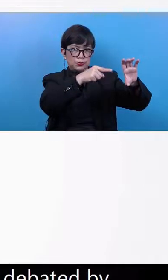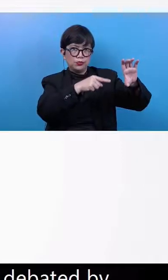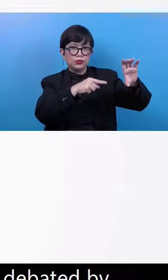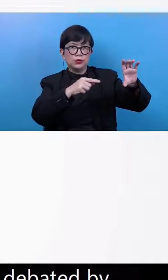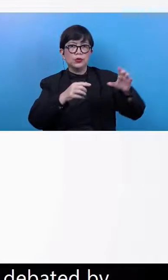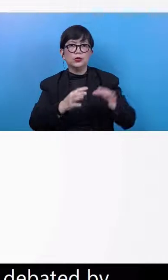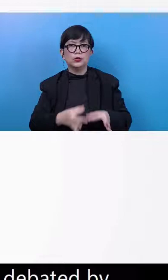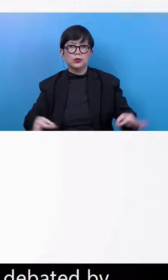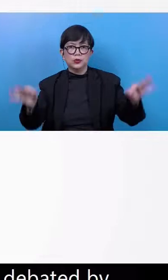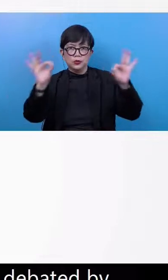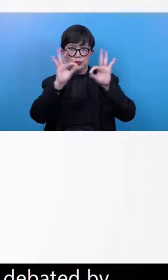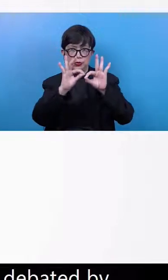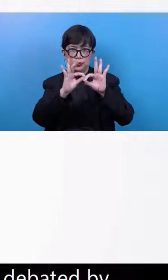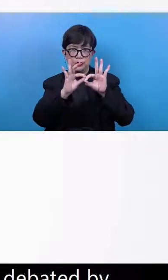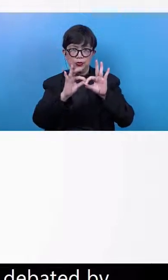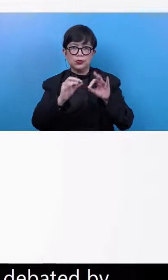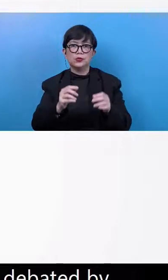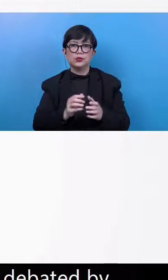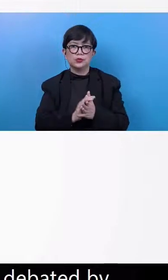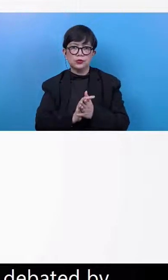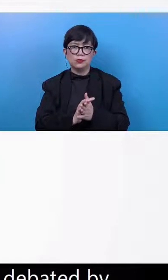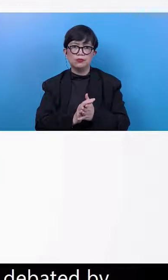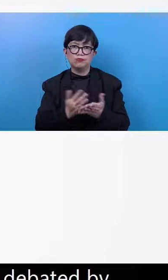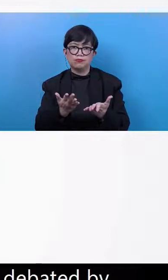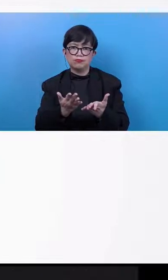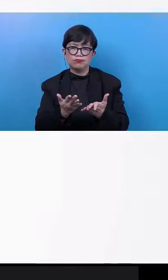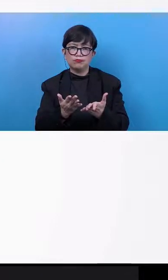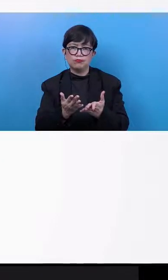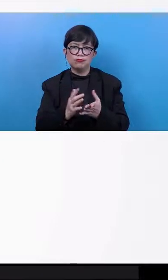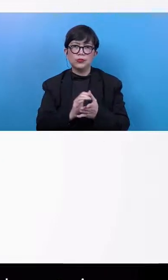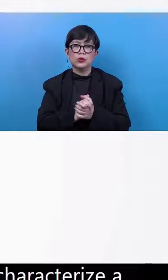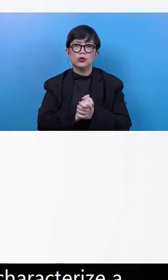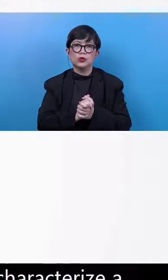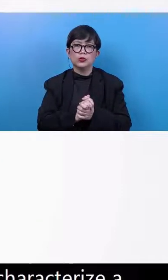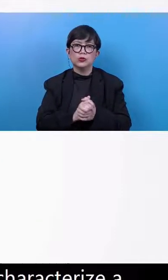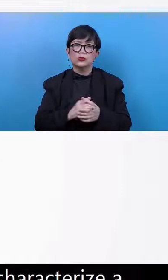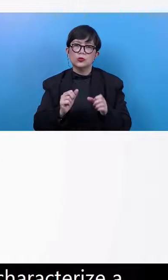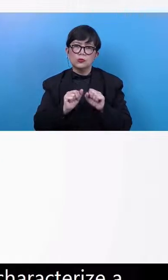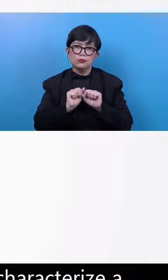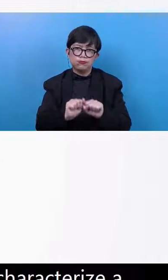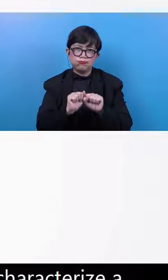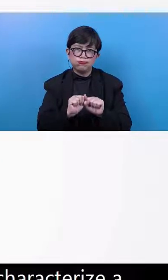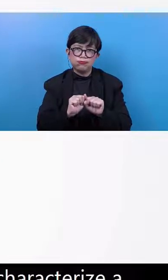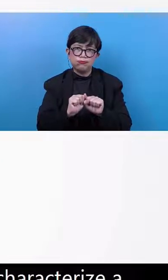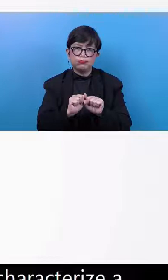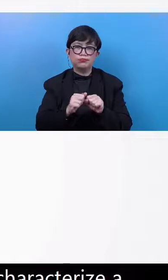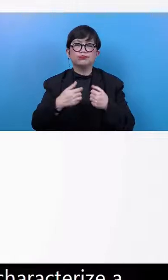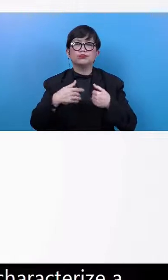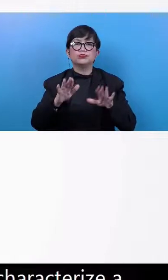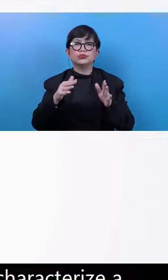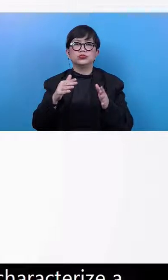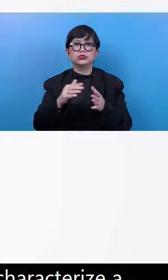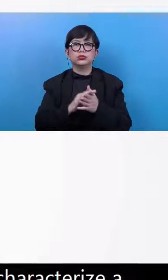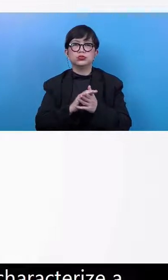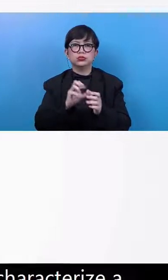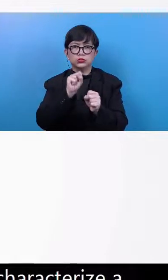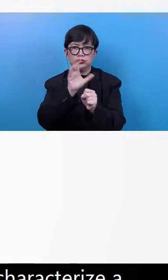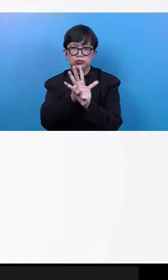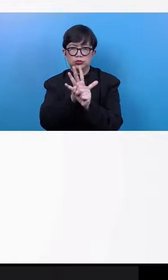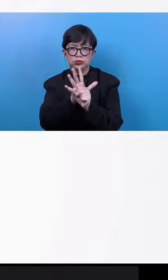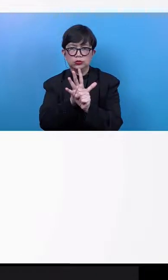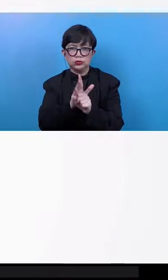COVID-19, which may be the latest in a series of zoonotic diseases that have become more